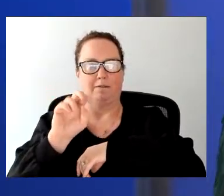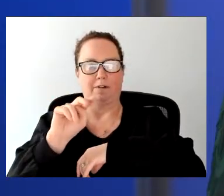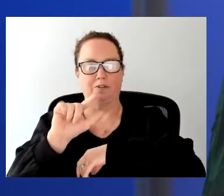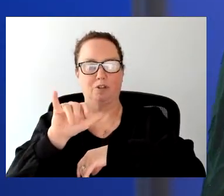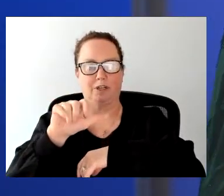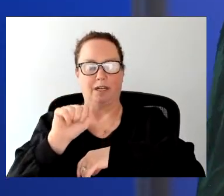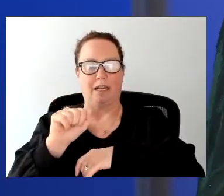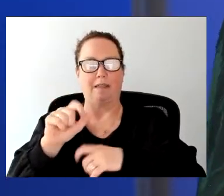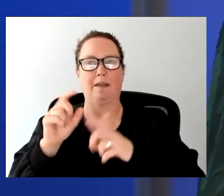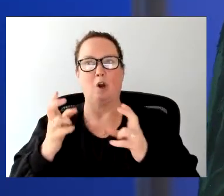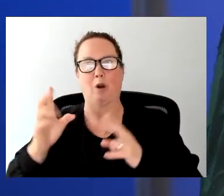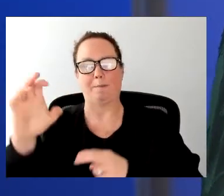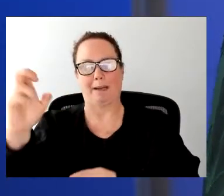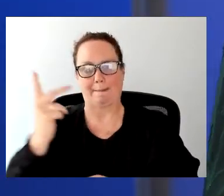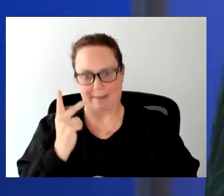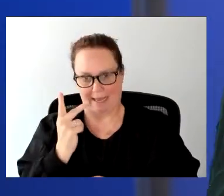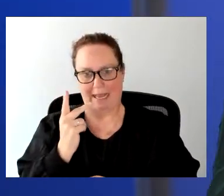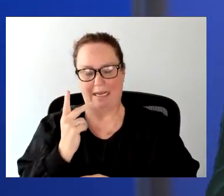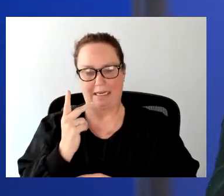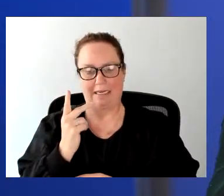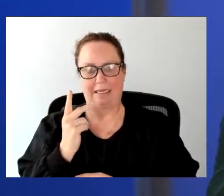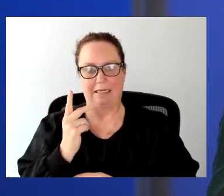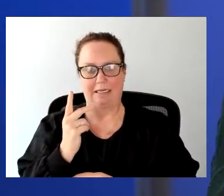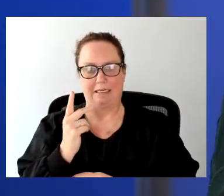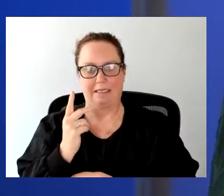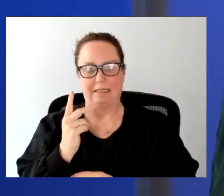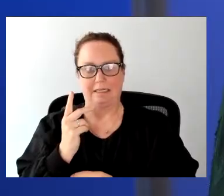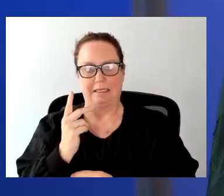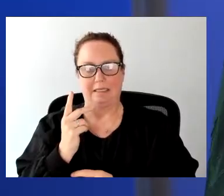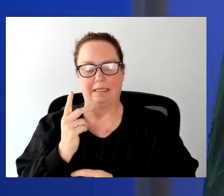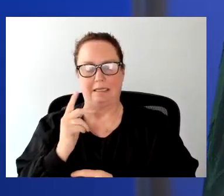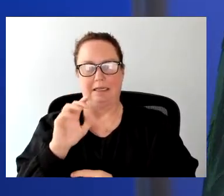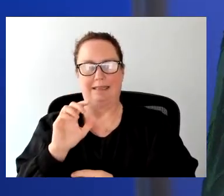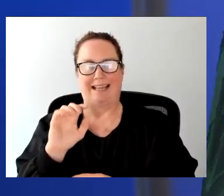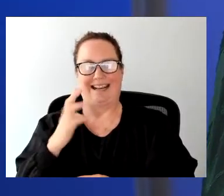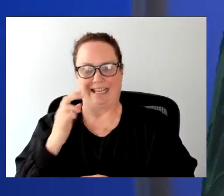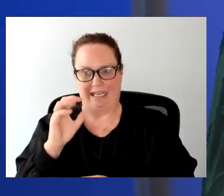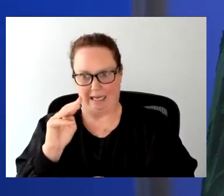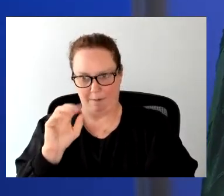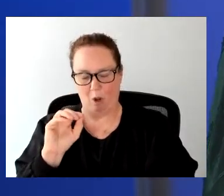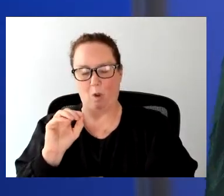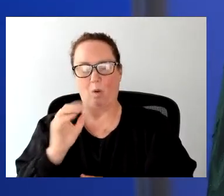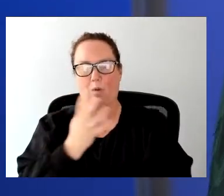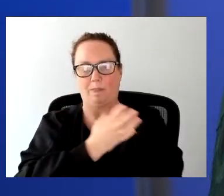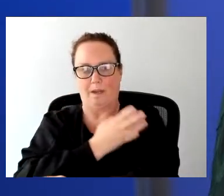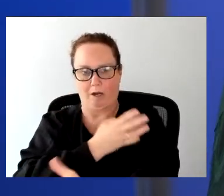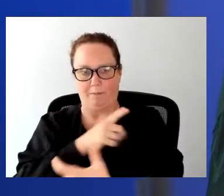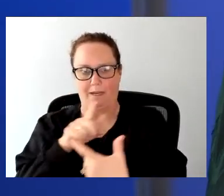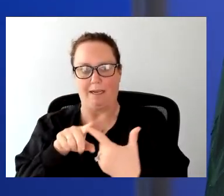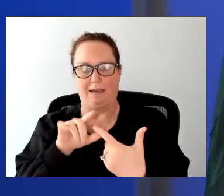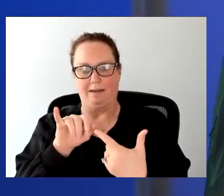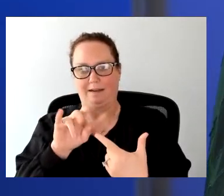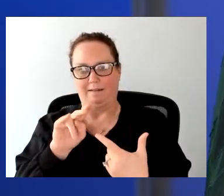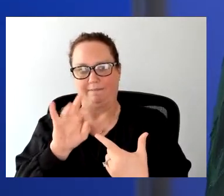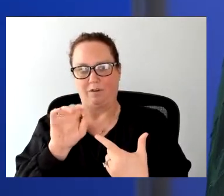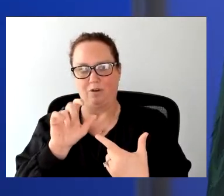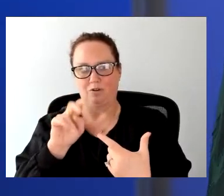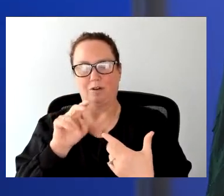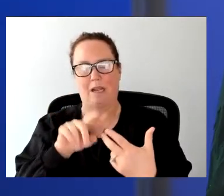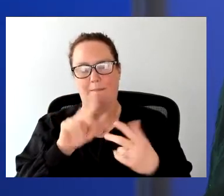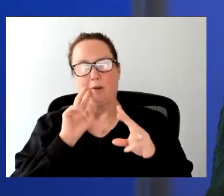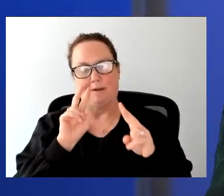come back so that there will be that chemotherapy and infusion, and that's the part I'm looking forward